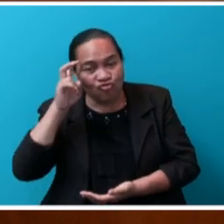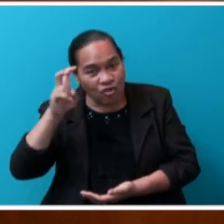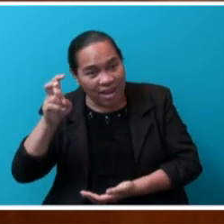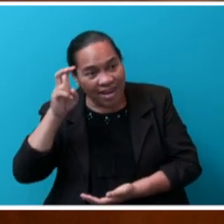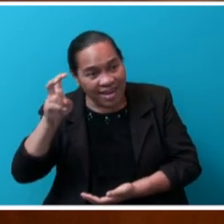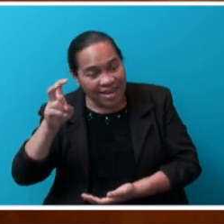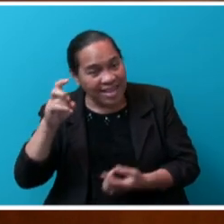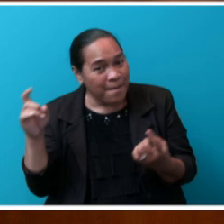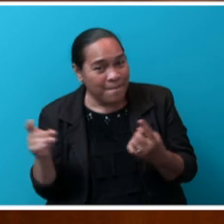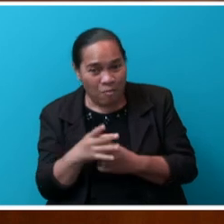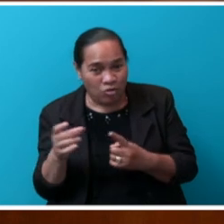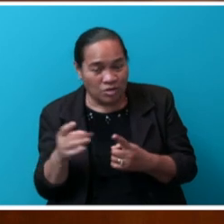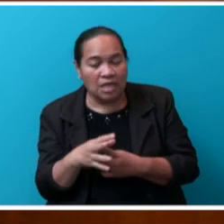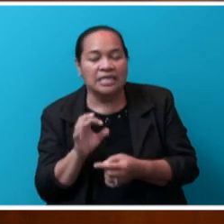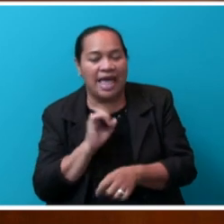function is advisory.